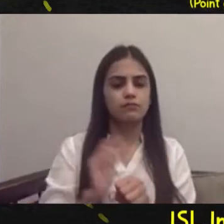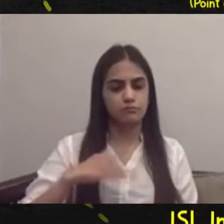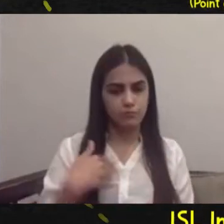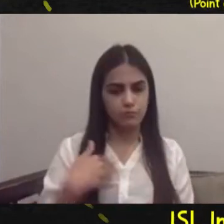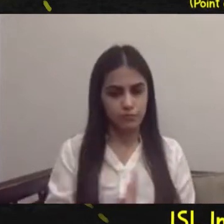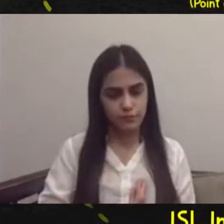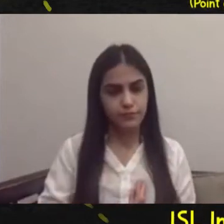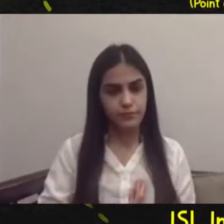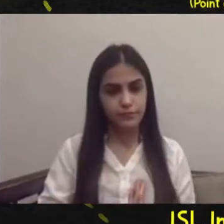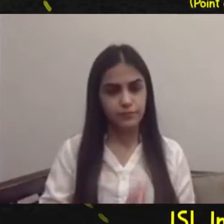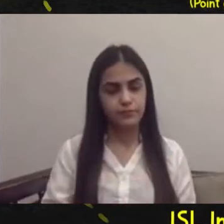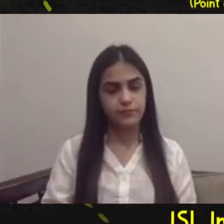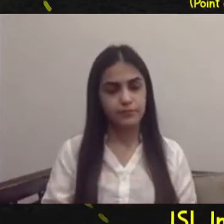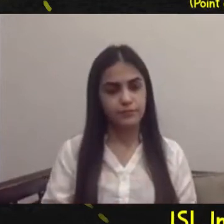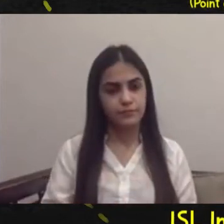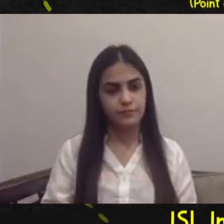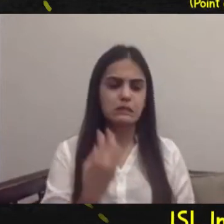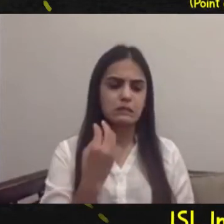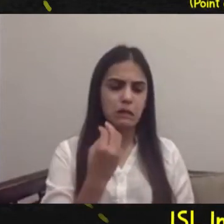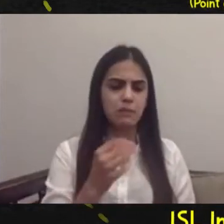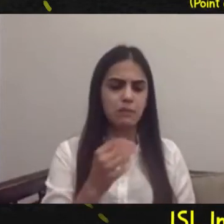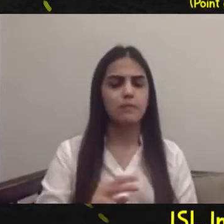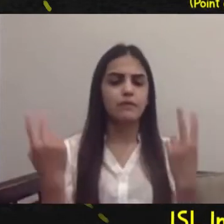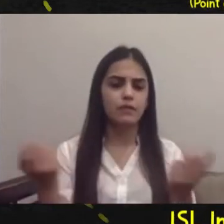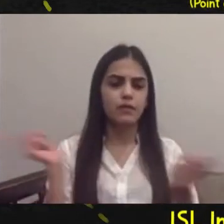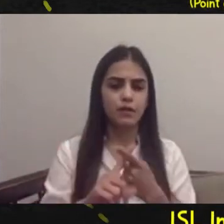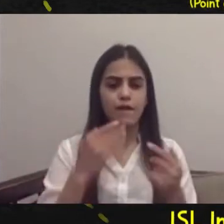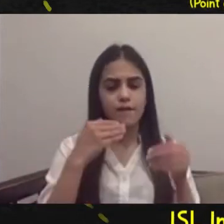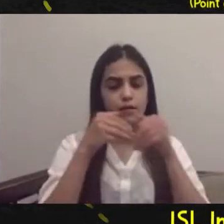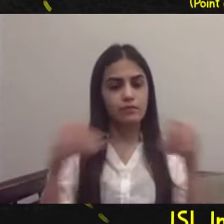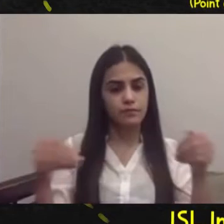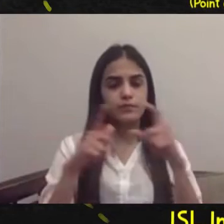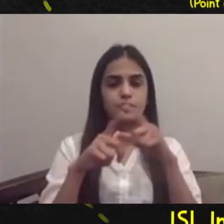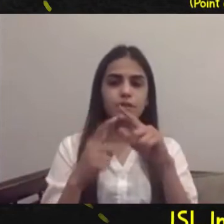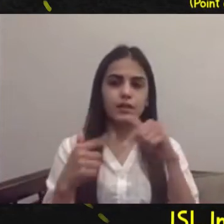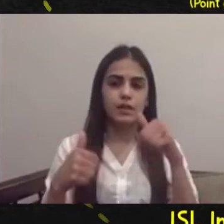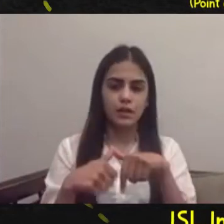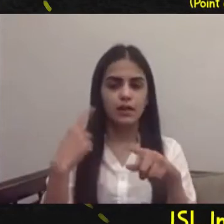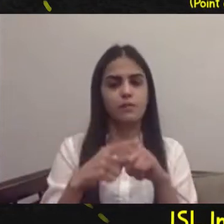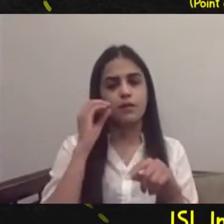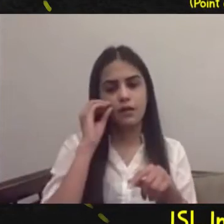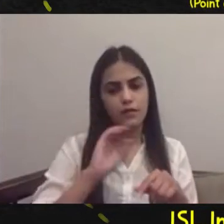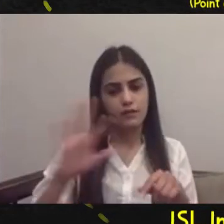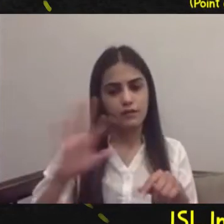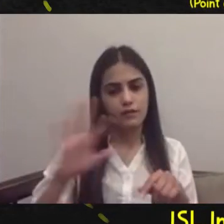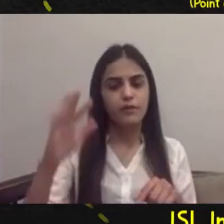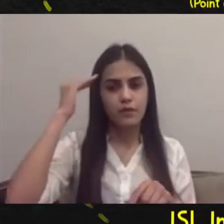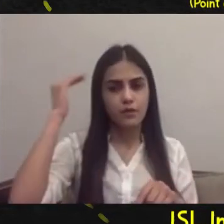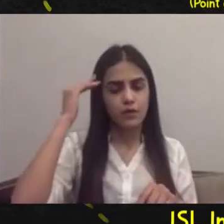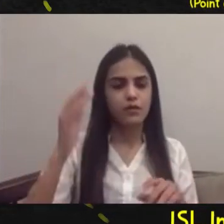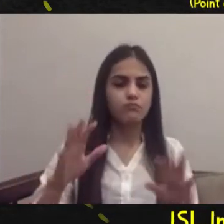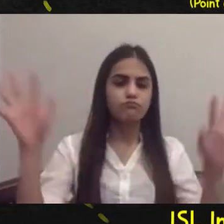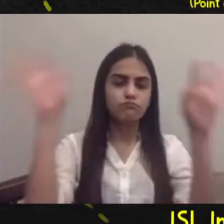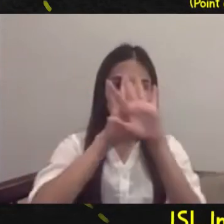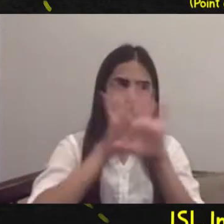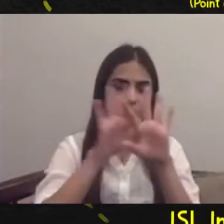Something fundamental has shifted when the boundary between data, information, and knowledge gets blurred to the point